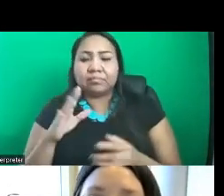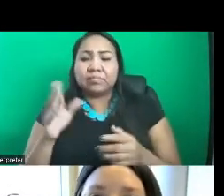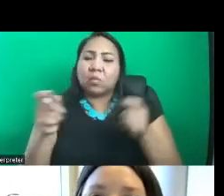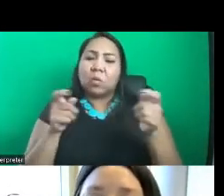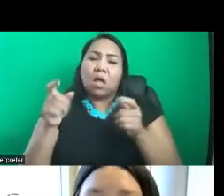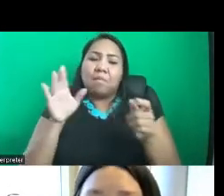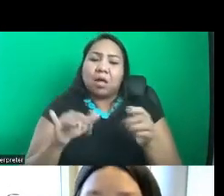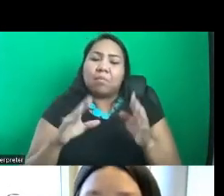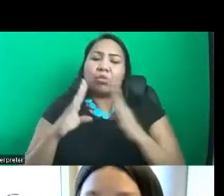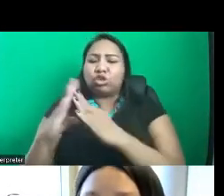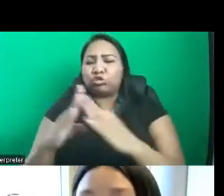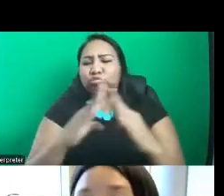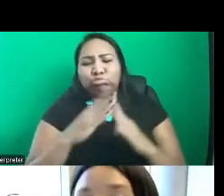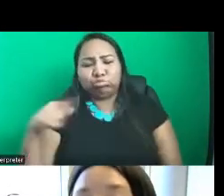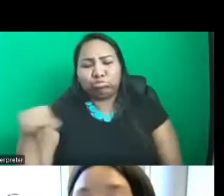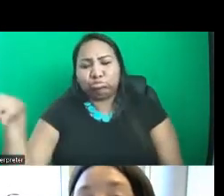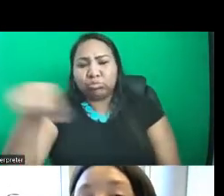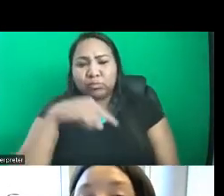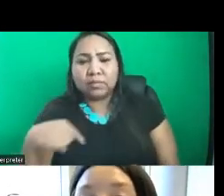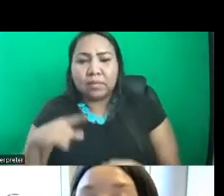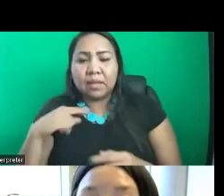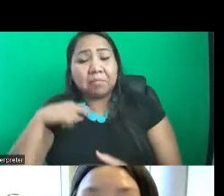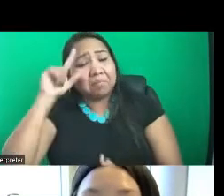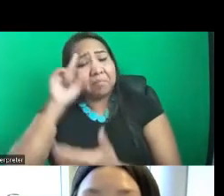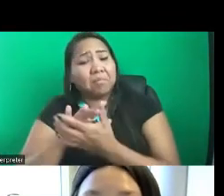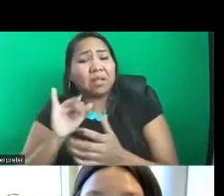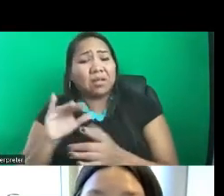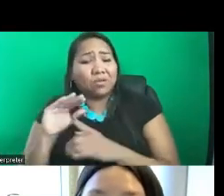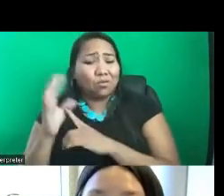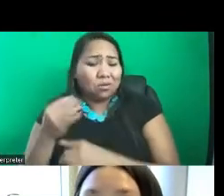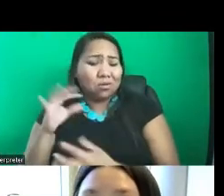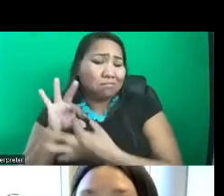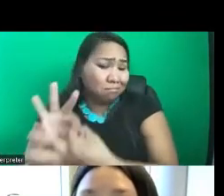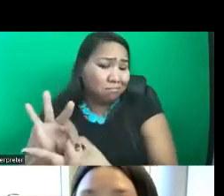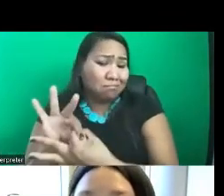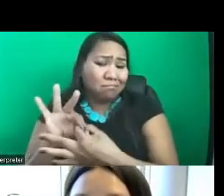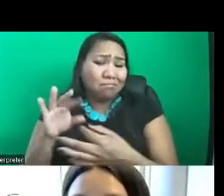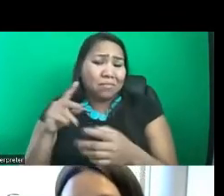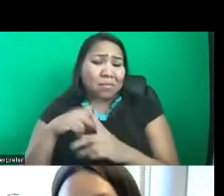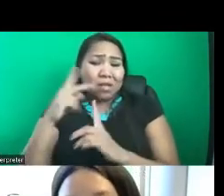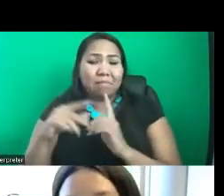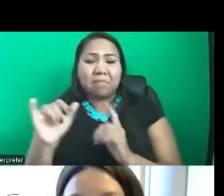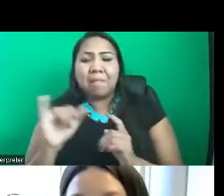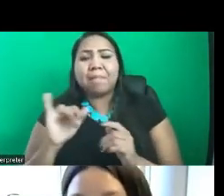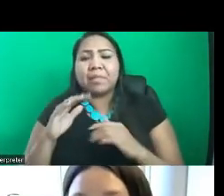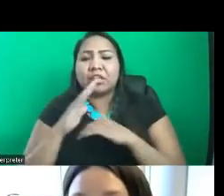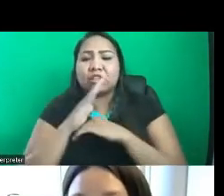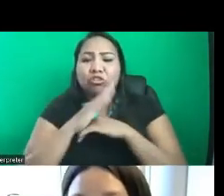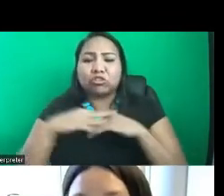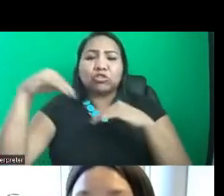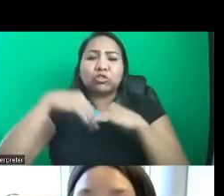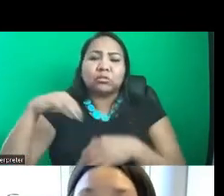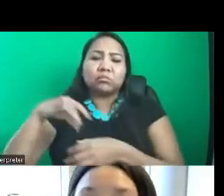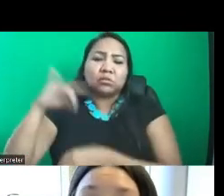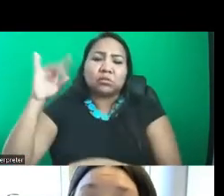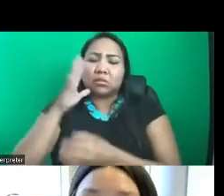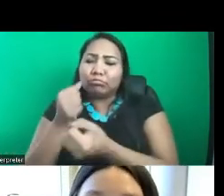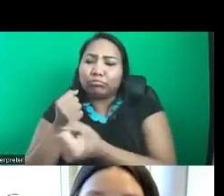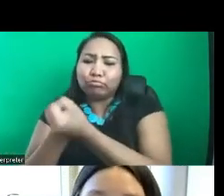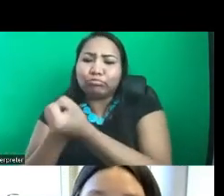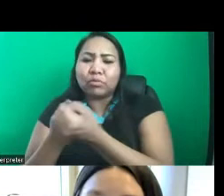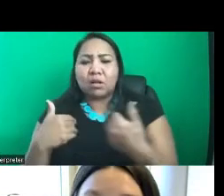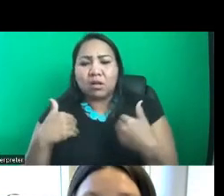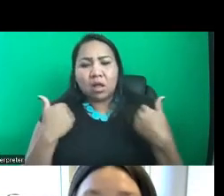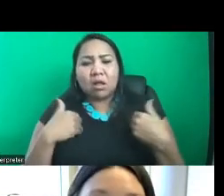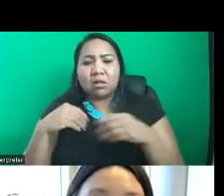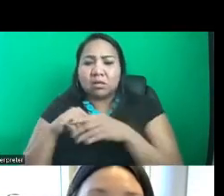believe that culturally grounded programs like Native Spirit can support Indigenous youth in their educational and career